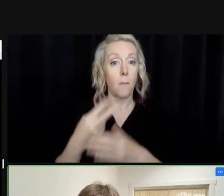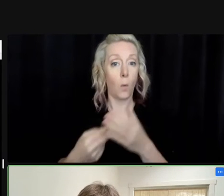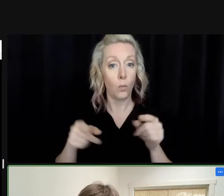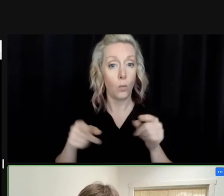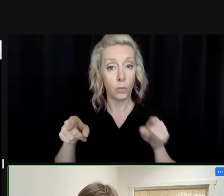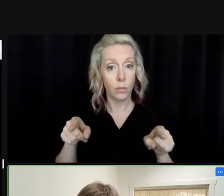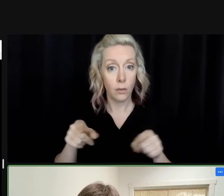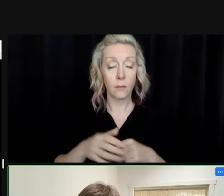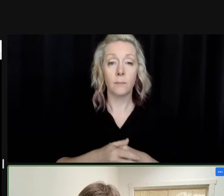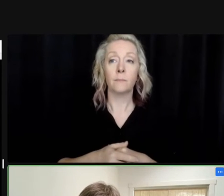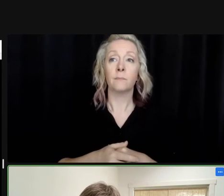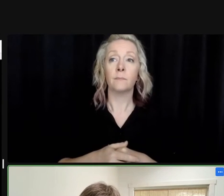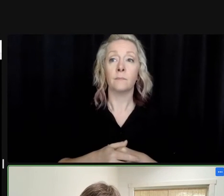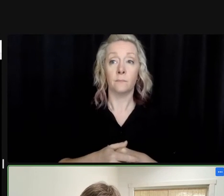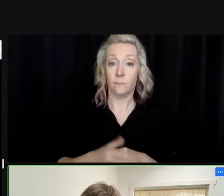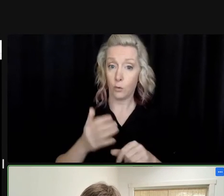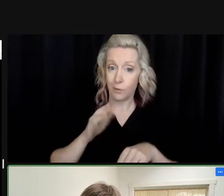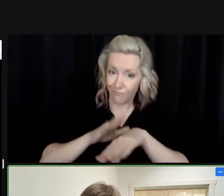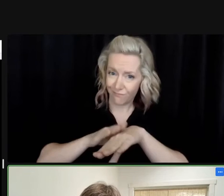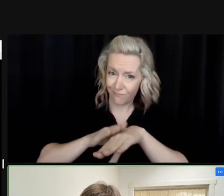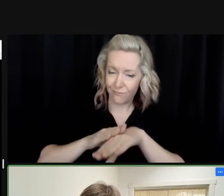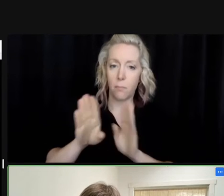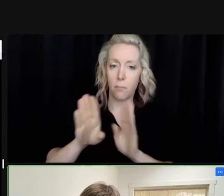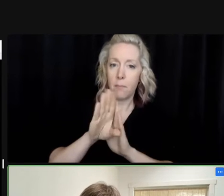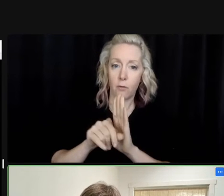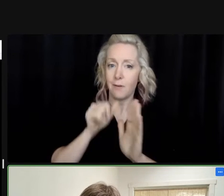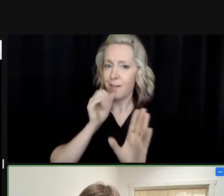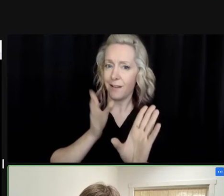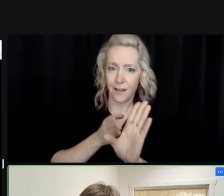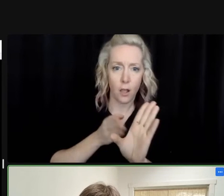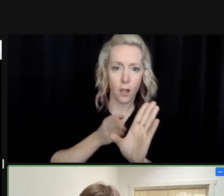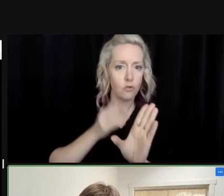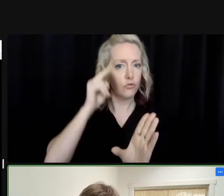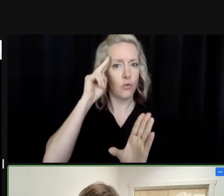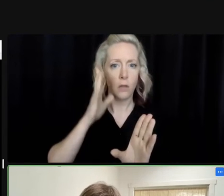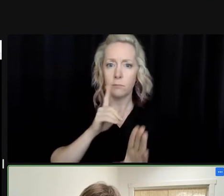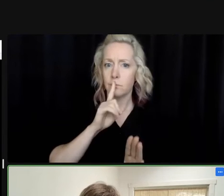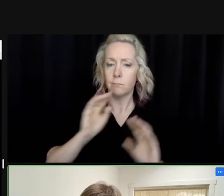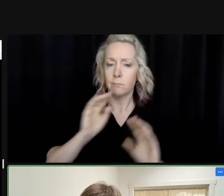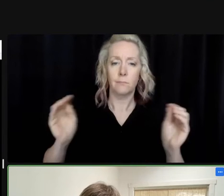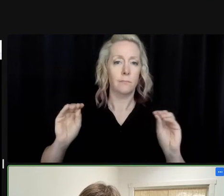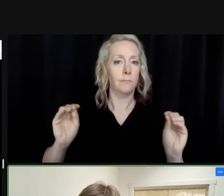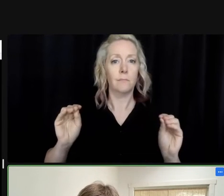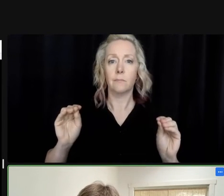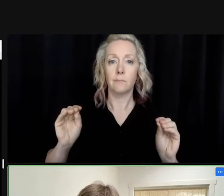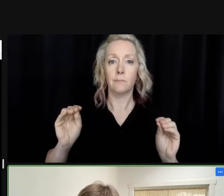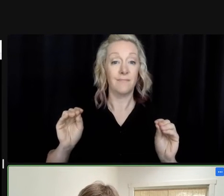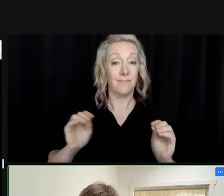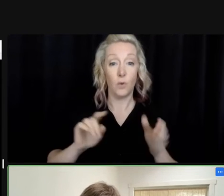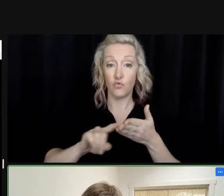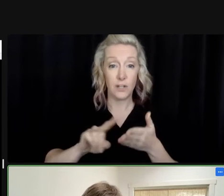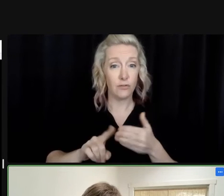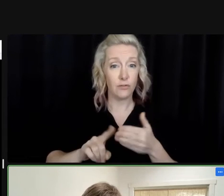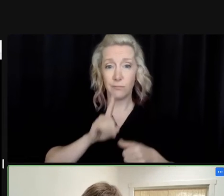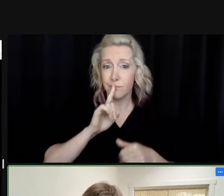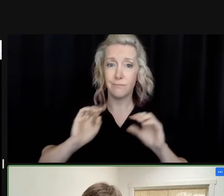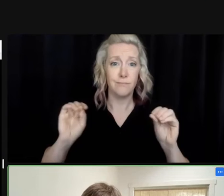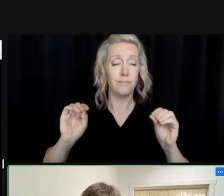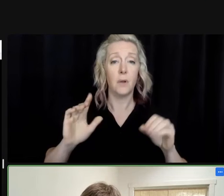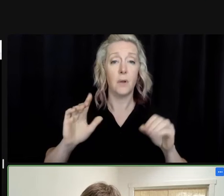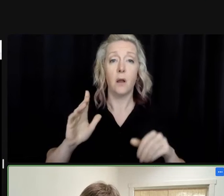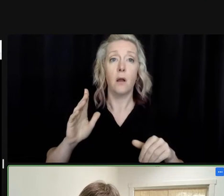or autism. So that's what I want you to just recognize, that that's what this is. This is not me presenting a research project. This is not